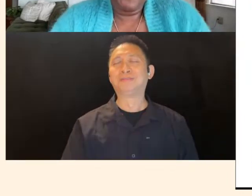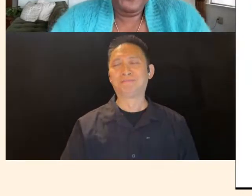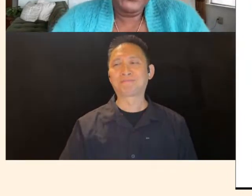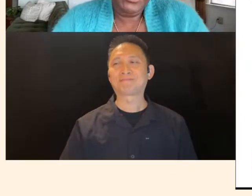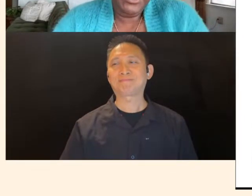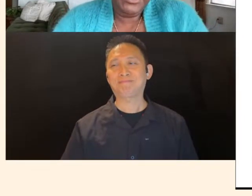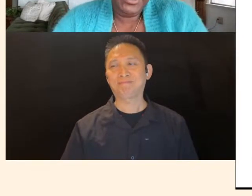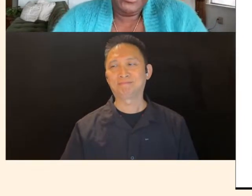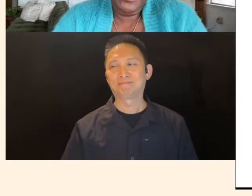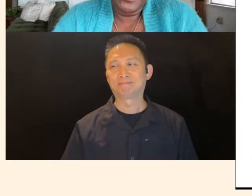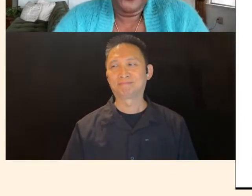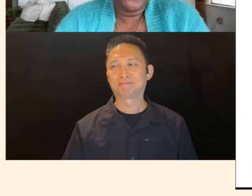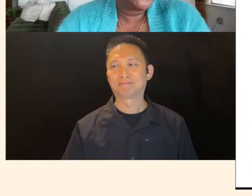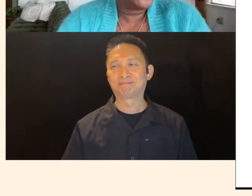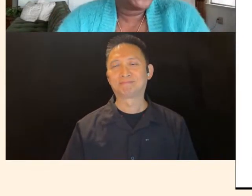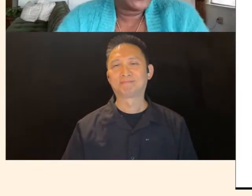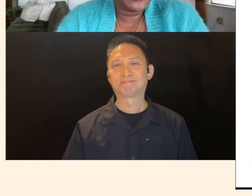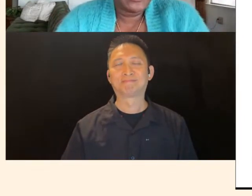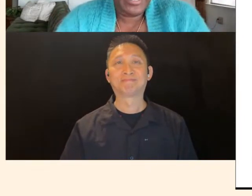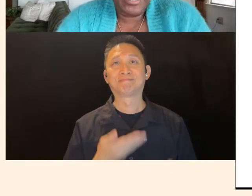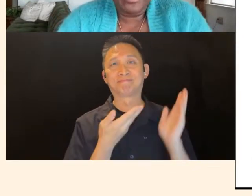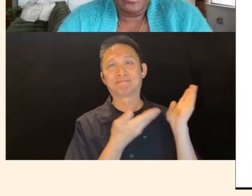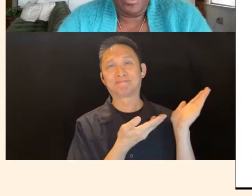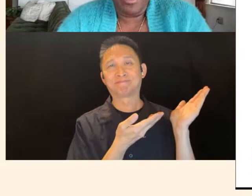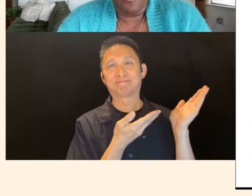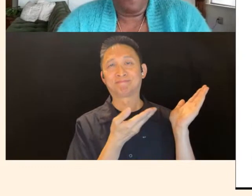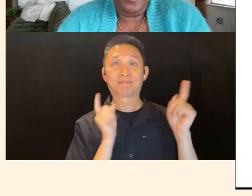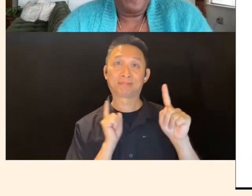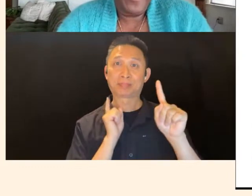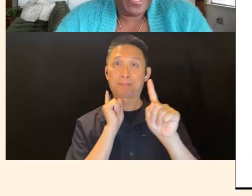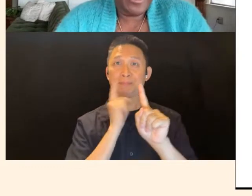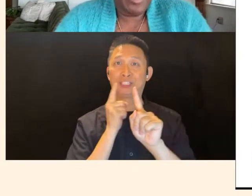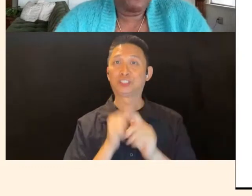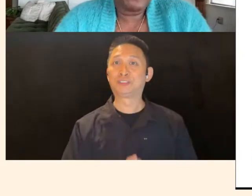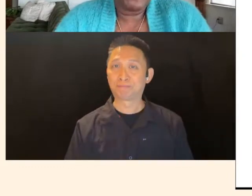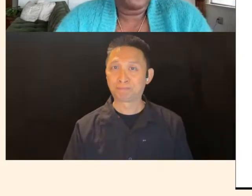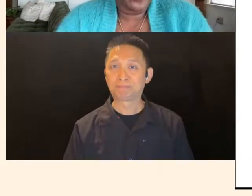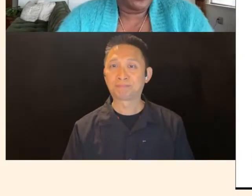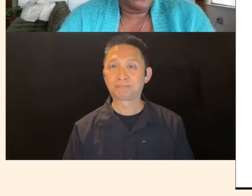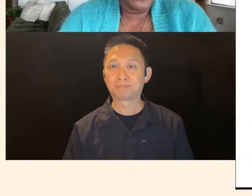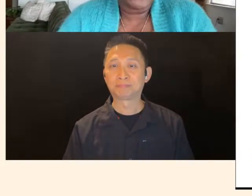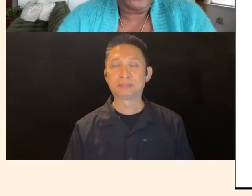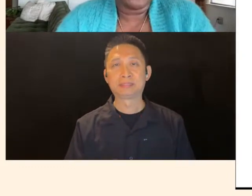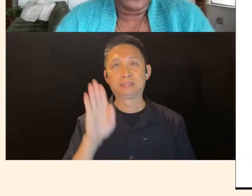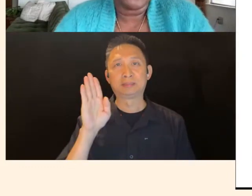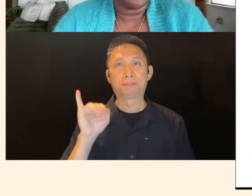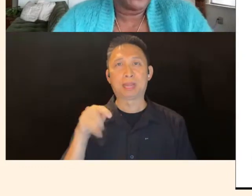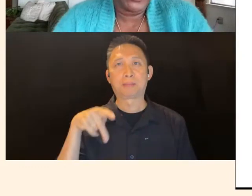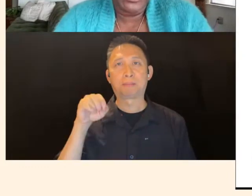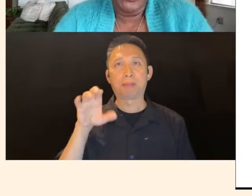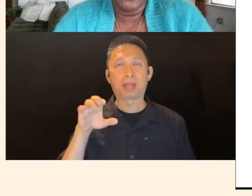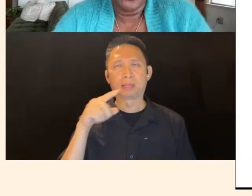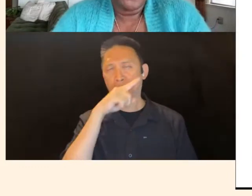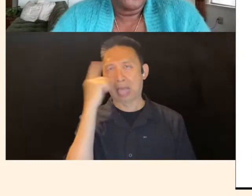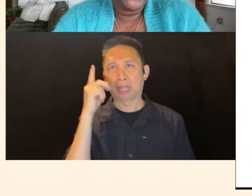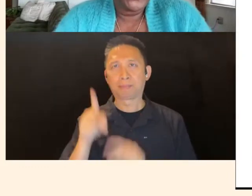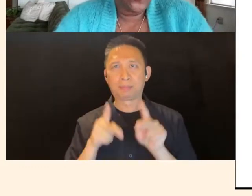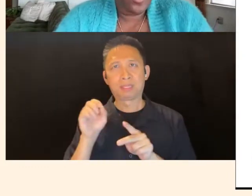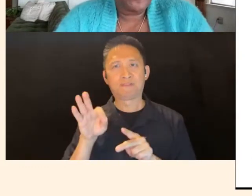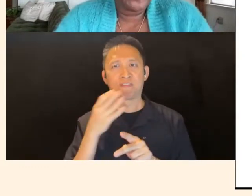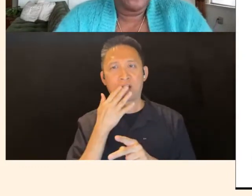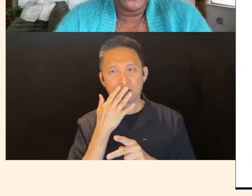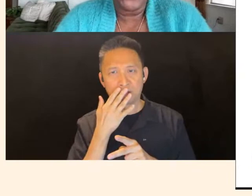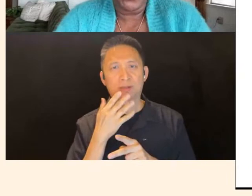So our mission is to facilitate Black and people of color and allied communities